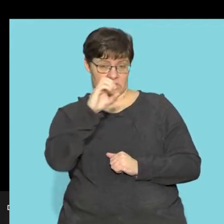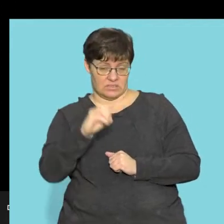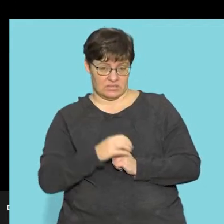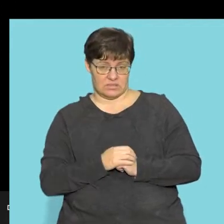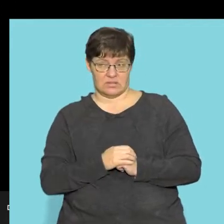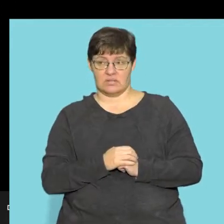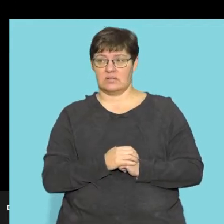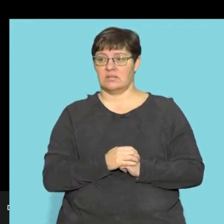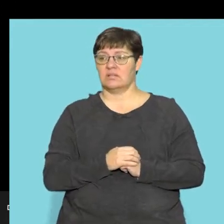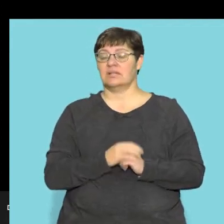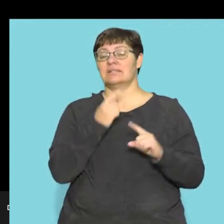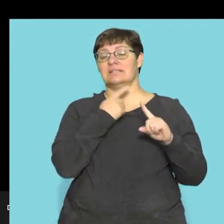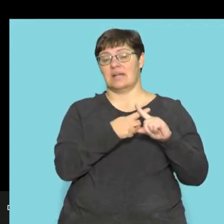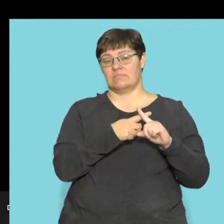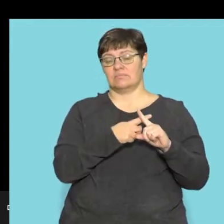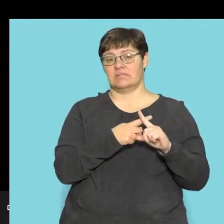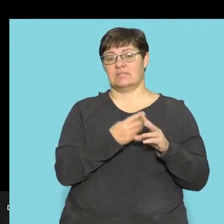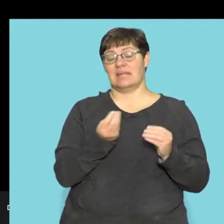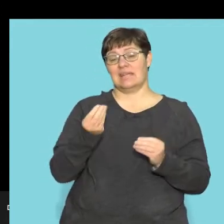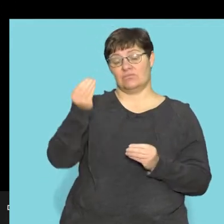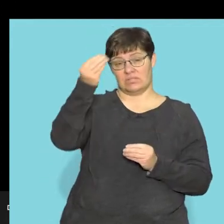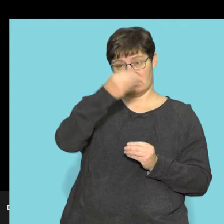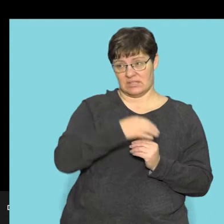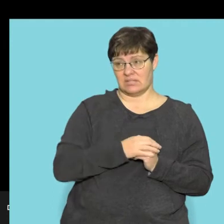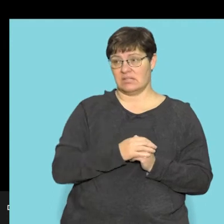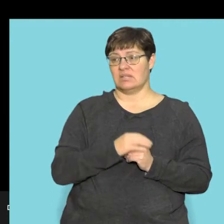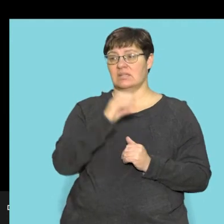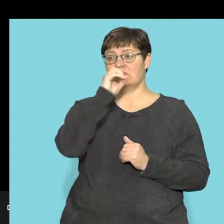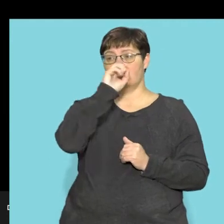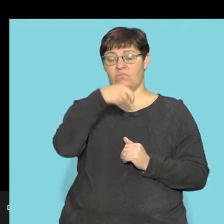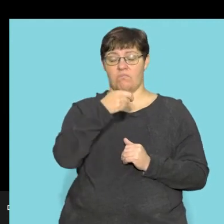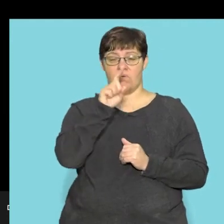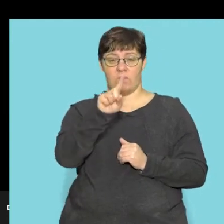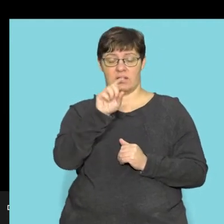480,000. Multiply this by the interest there, which is